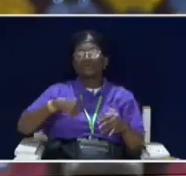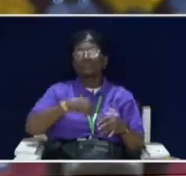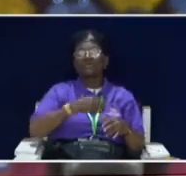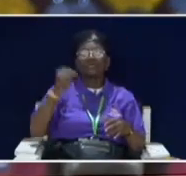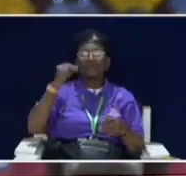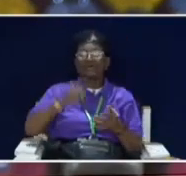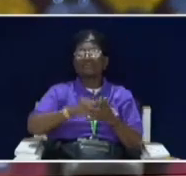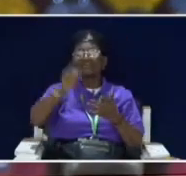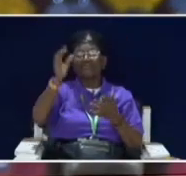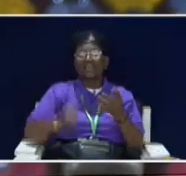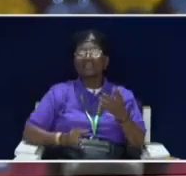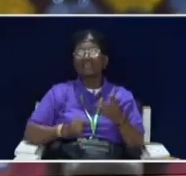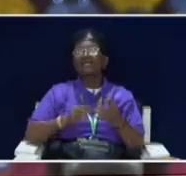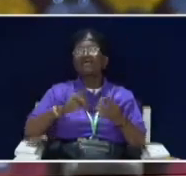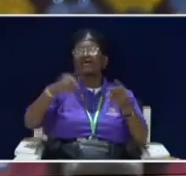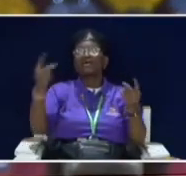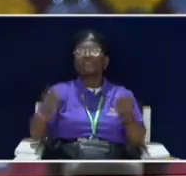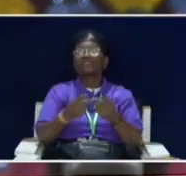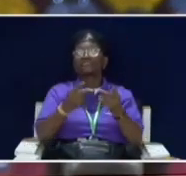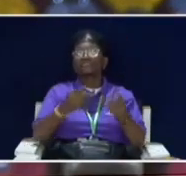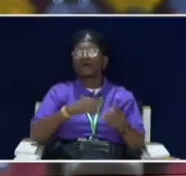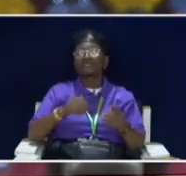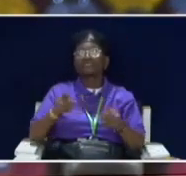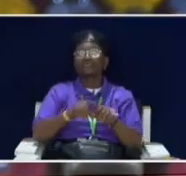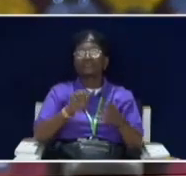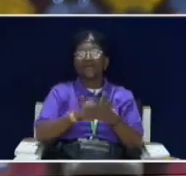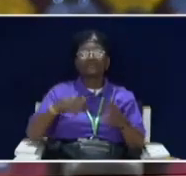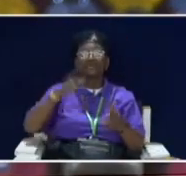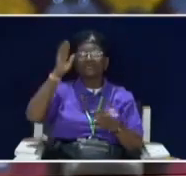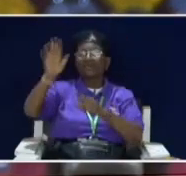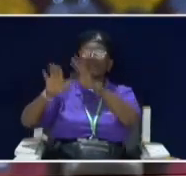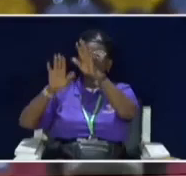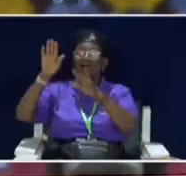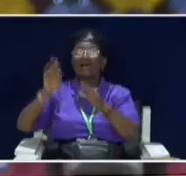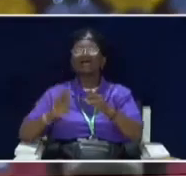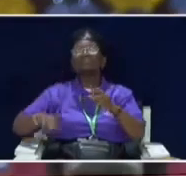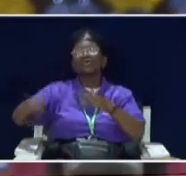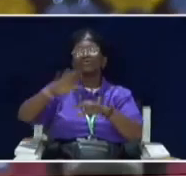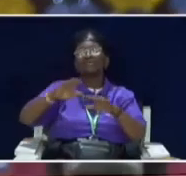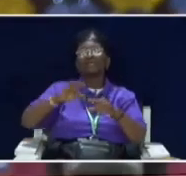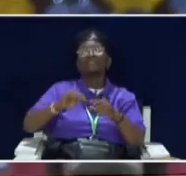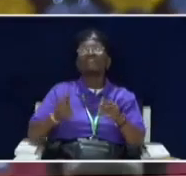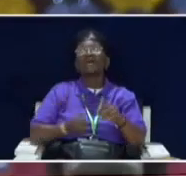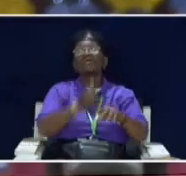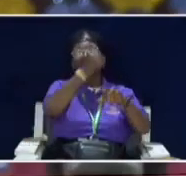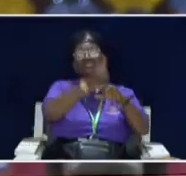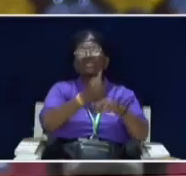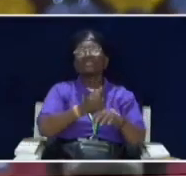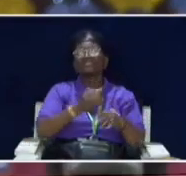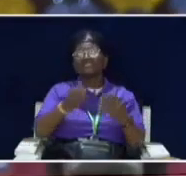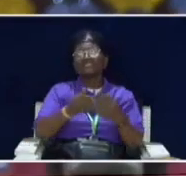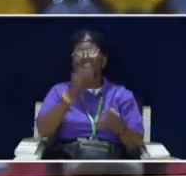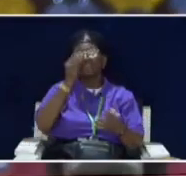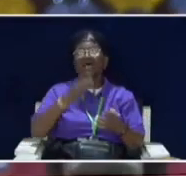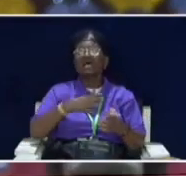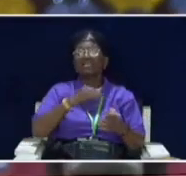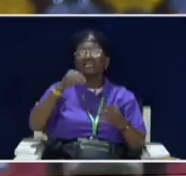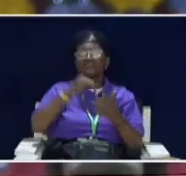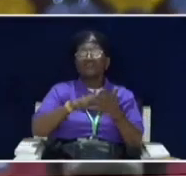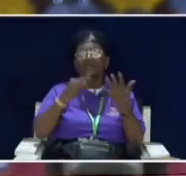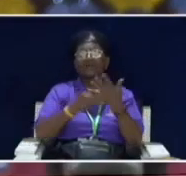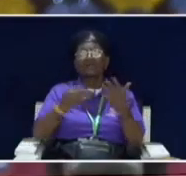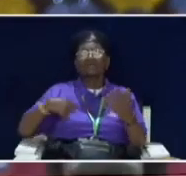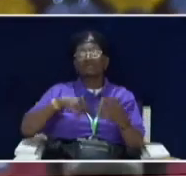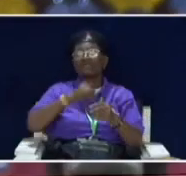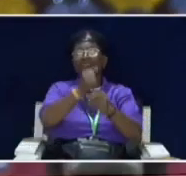divinely repositioned so that we could climb up that mountain with ease, without any issue. Then in February, we got to